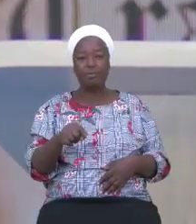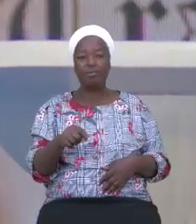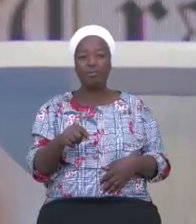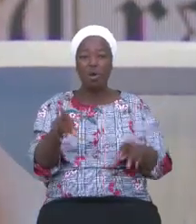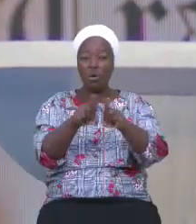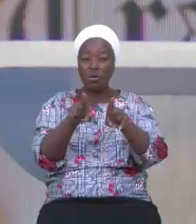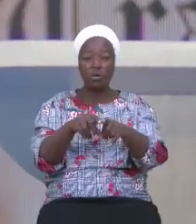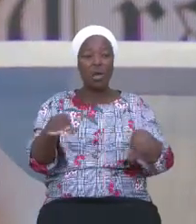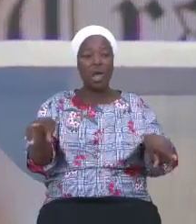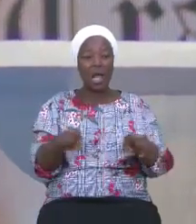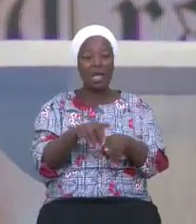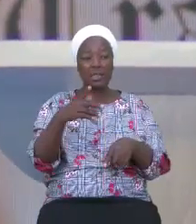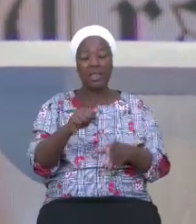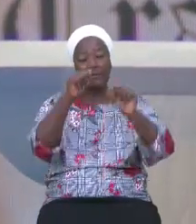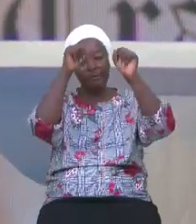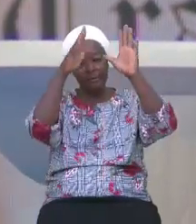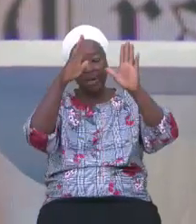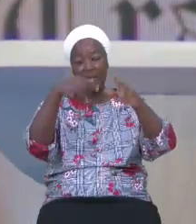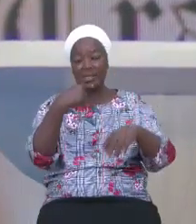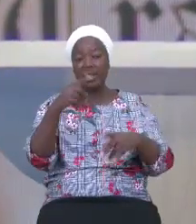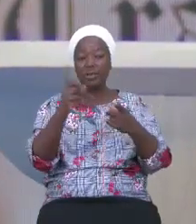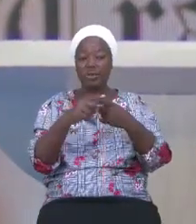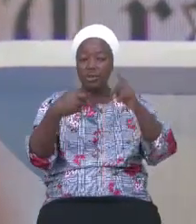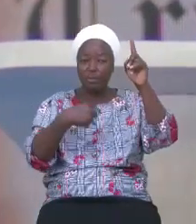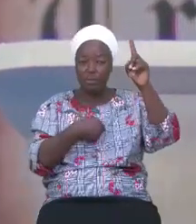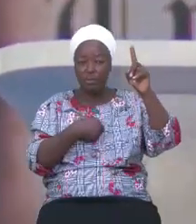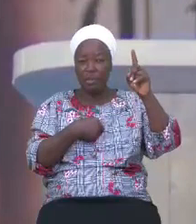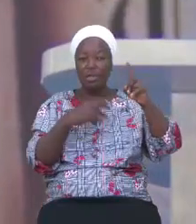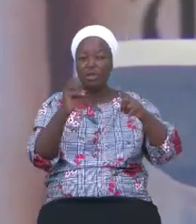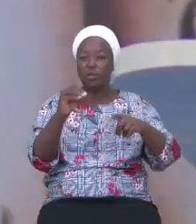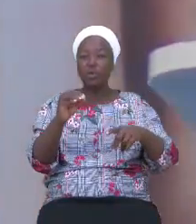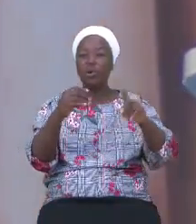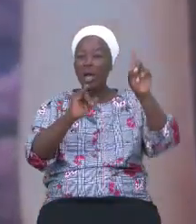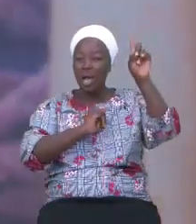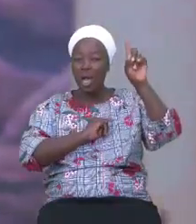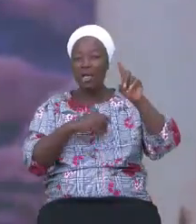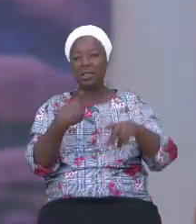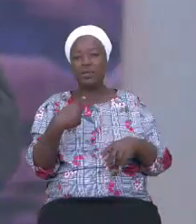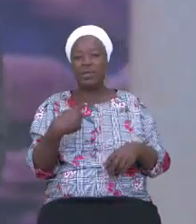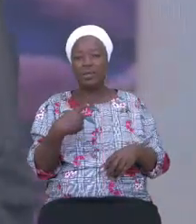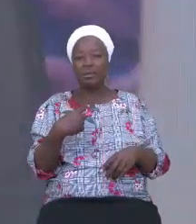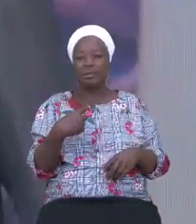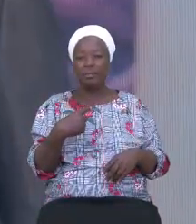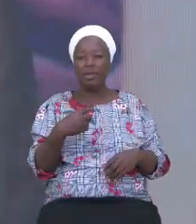the Father said unto me, so I speak.